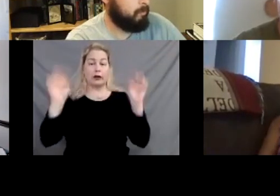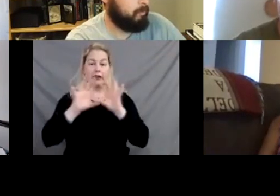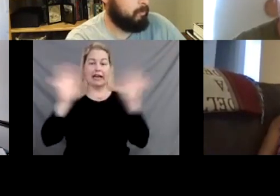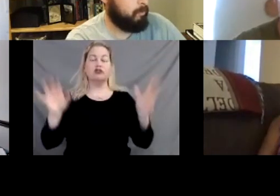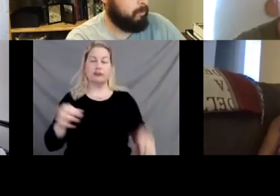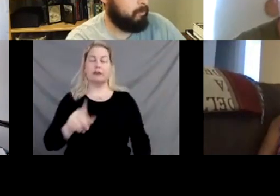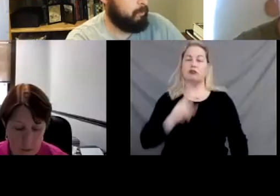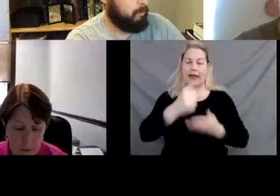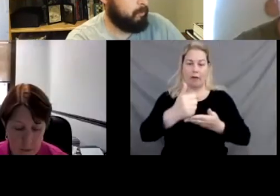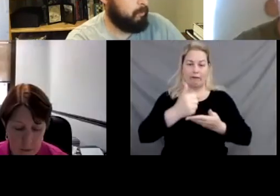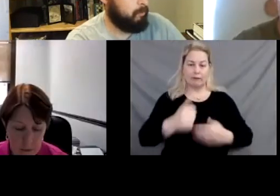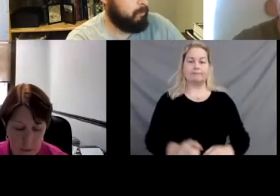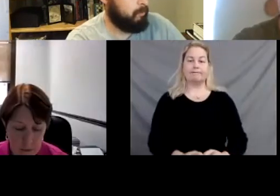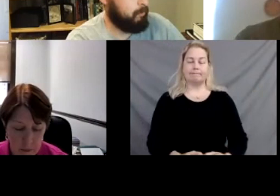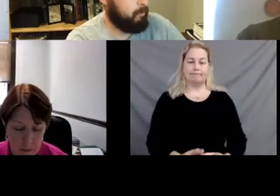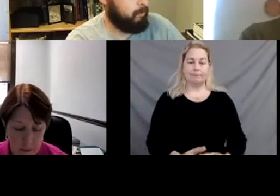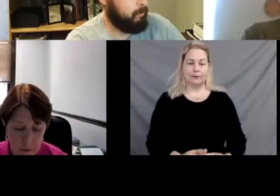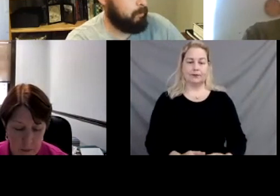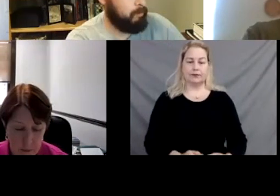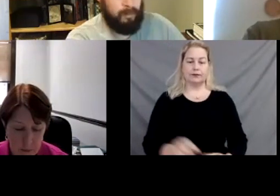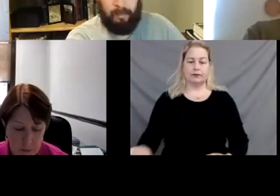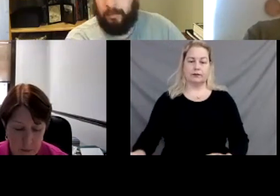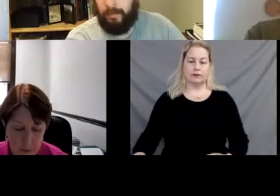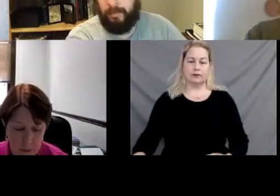Okay, so it does sound like you know, the